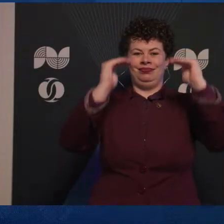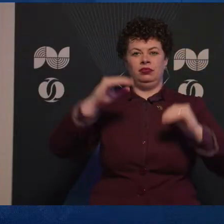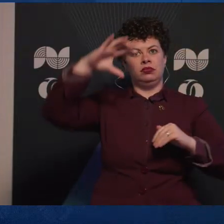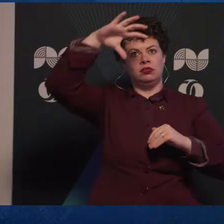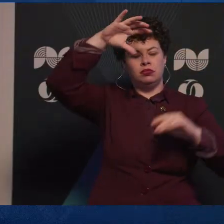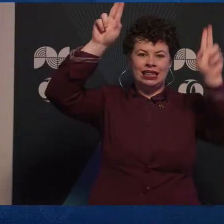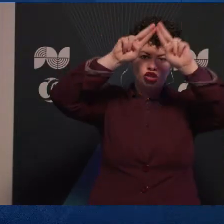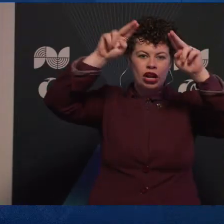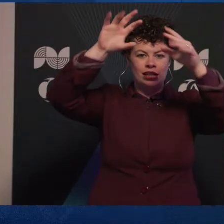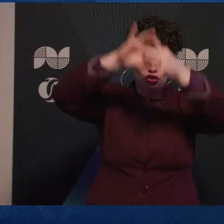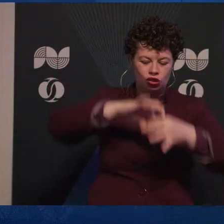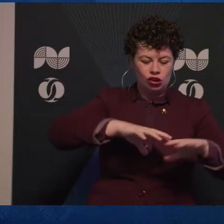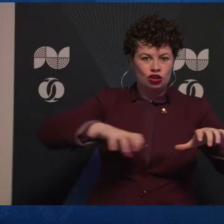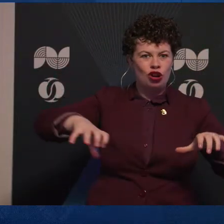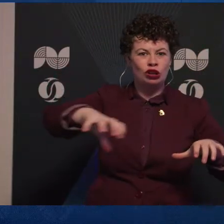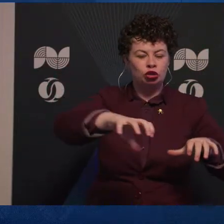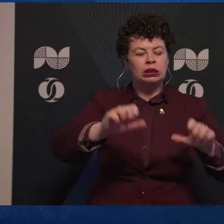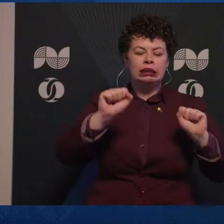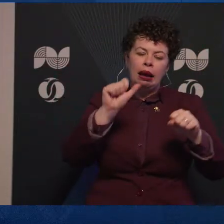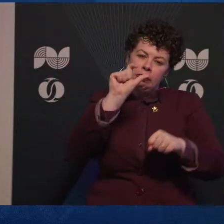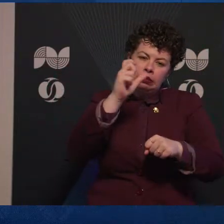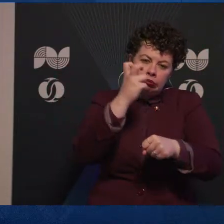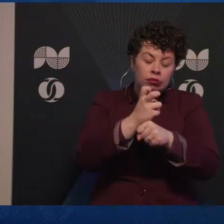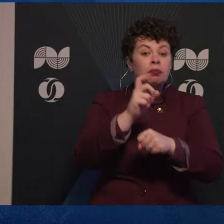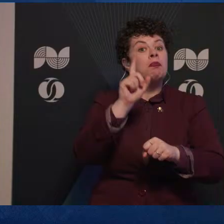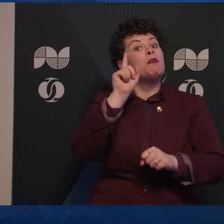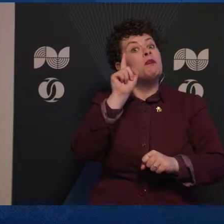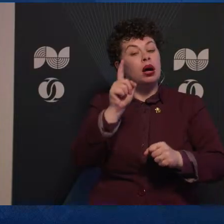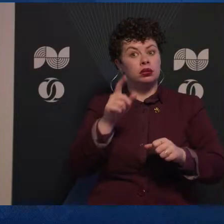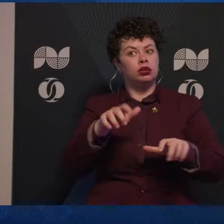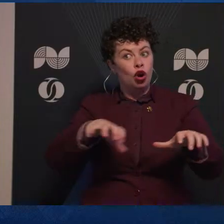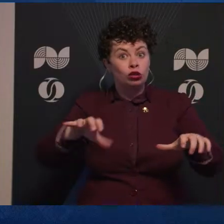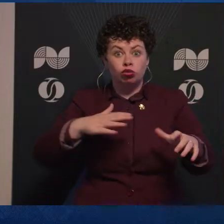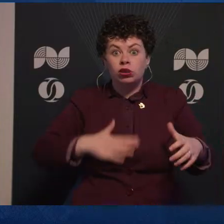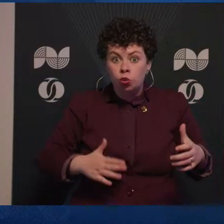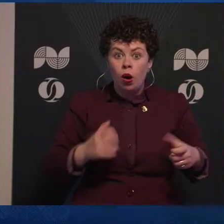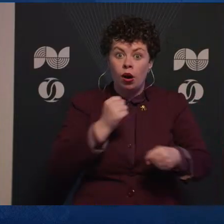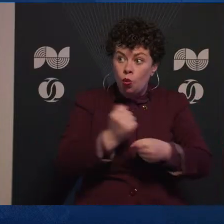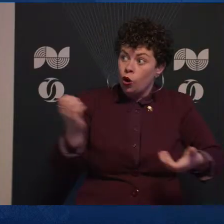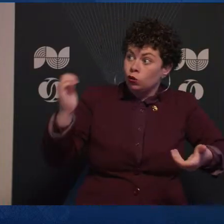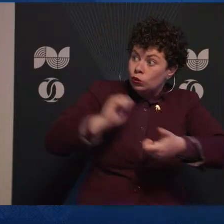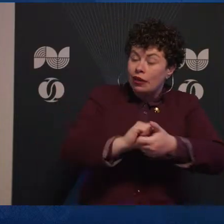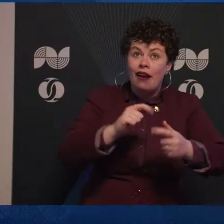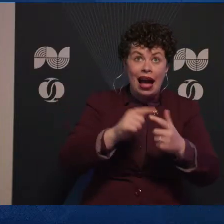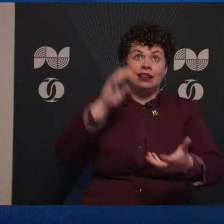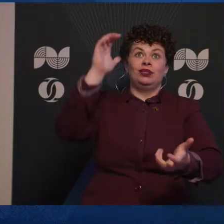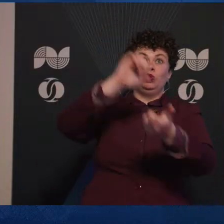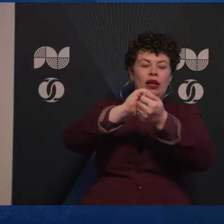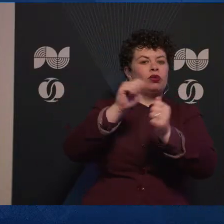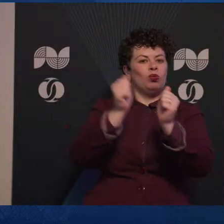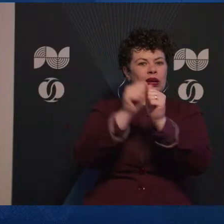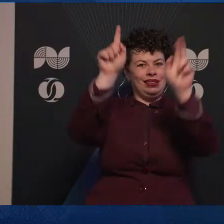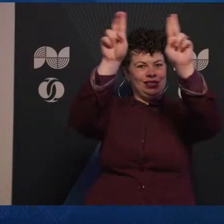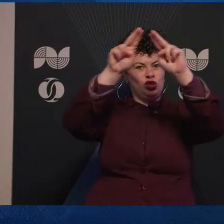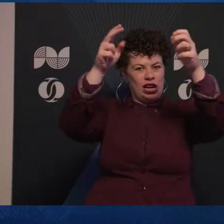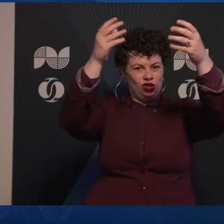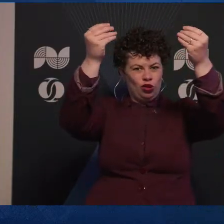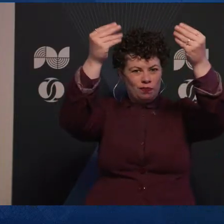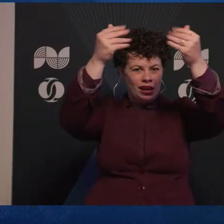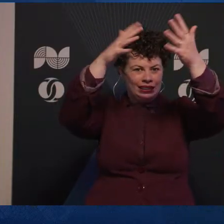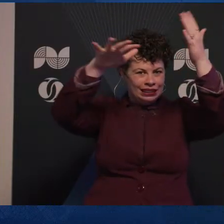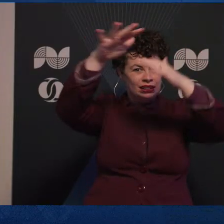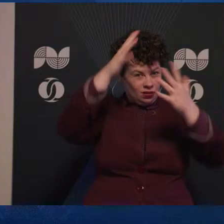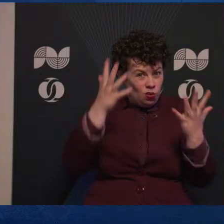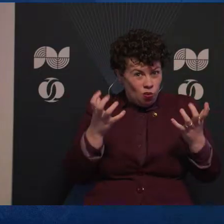are interested in cooperation, and it is up to them to continue. And in a sense,